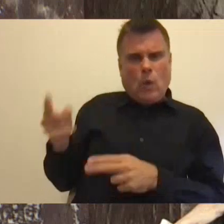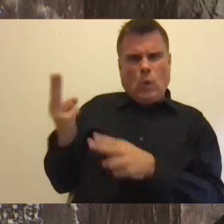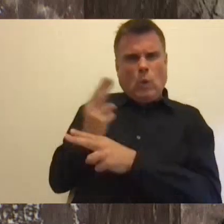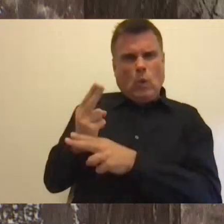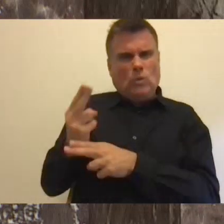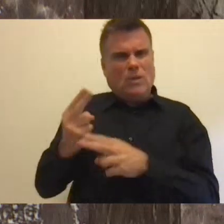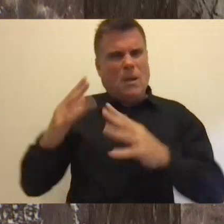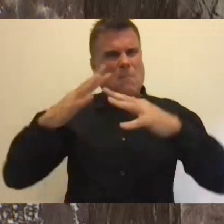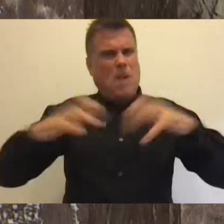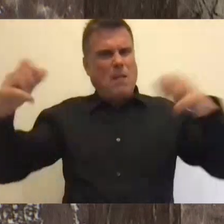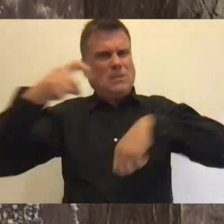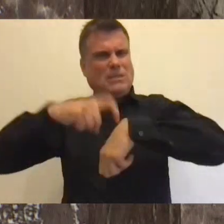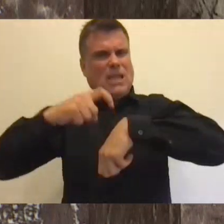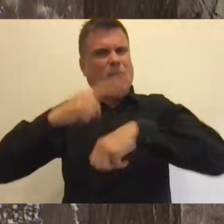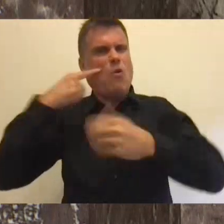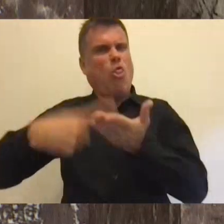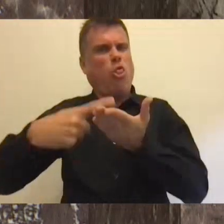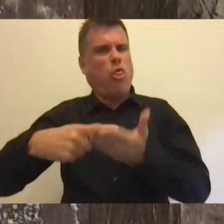6 times.